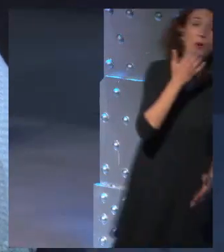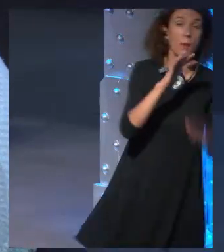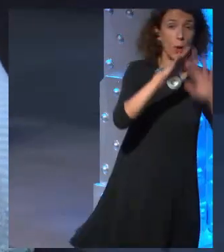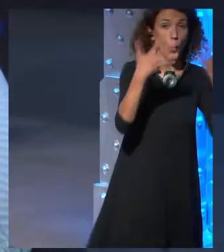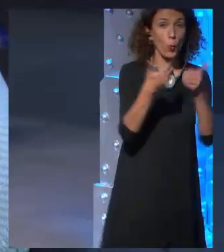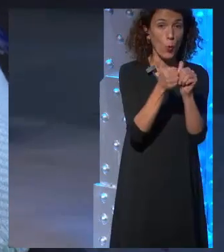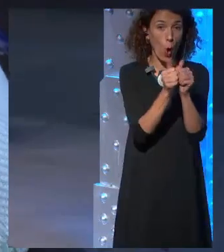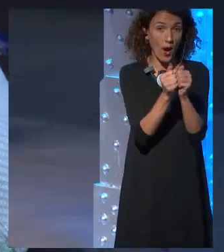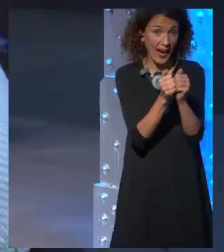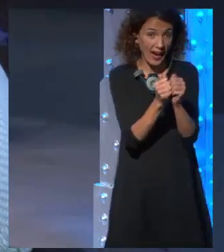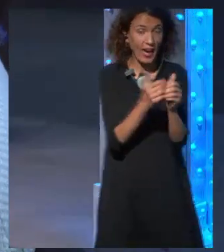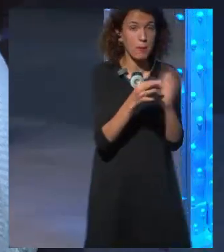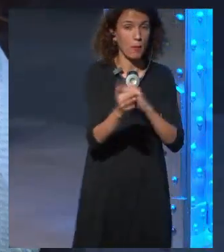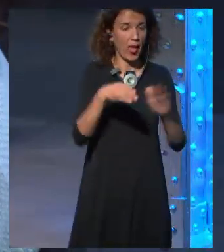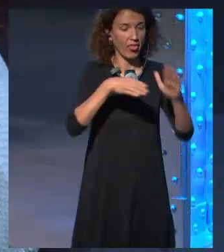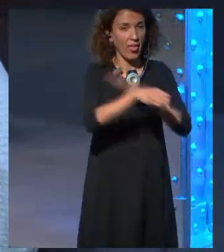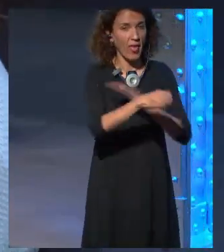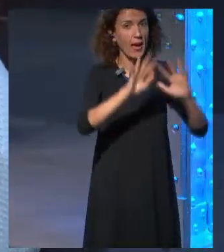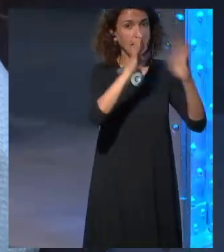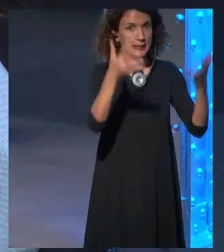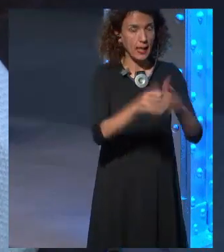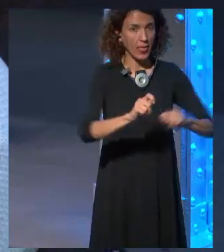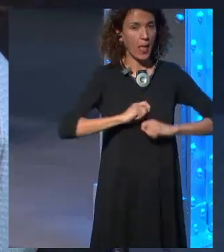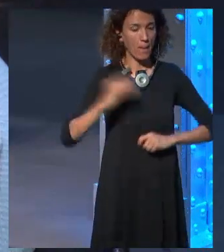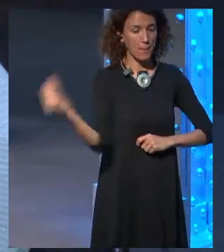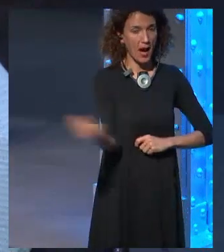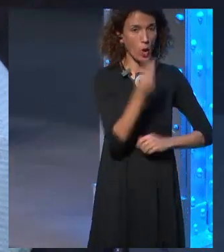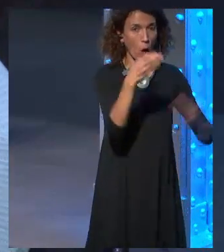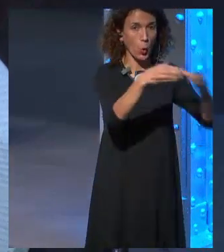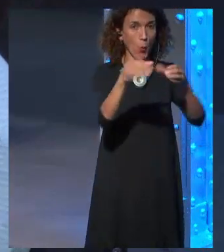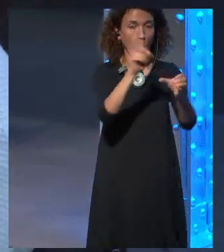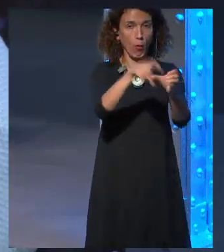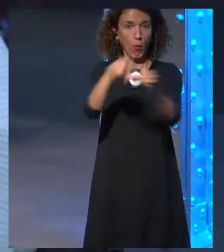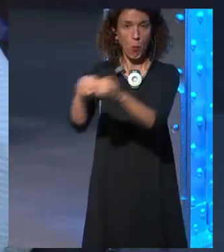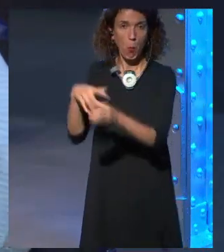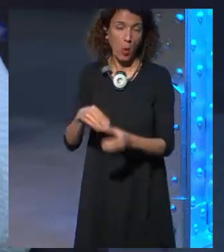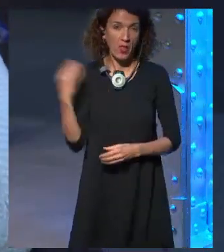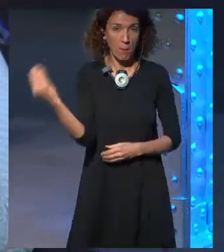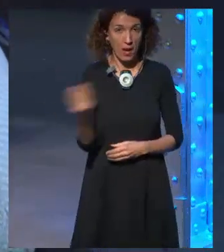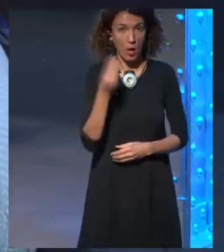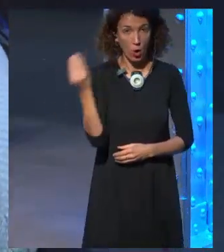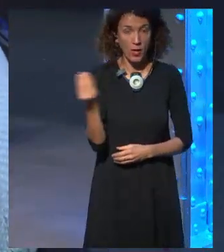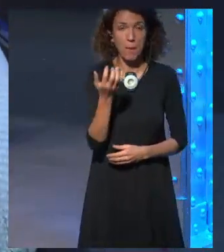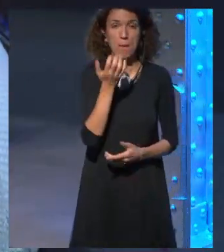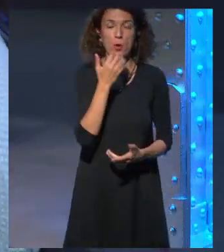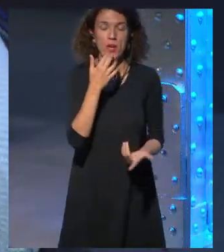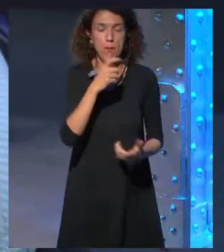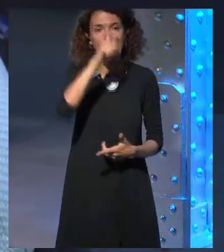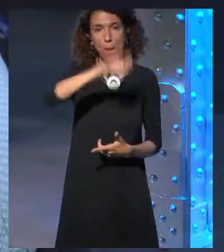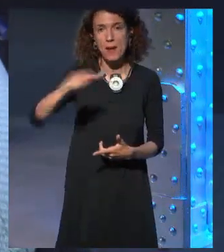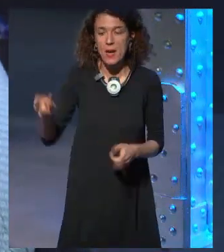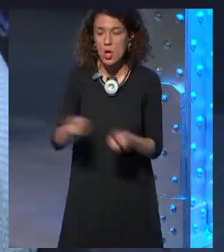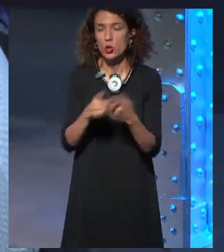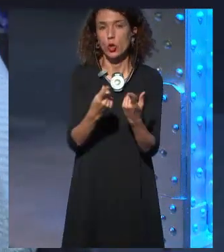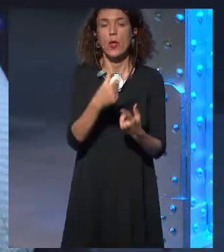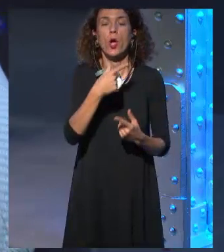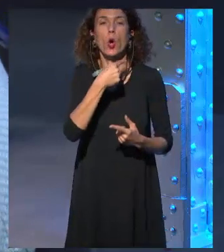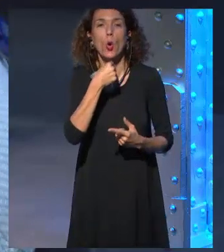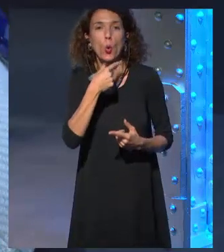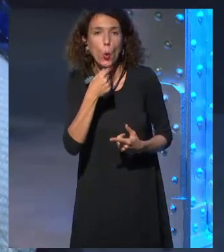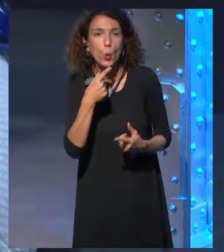at something. I don't know if you know what fan fiction is, or anime. Huge communities online where people who are interested in